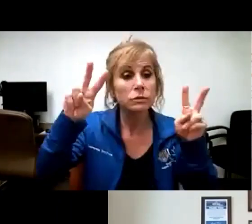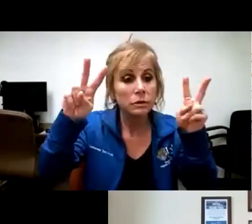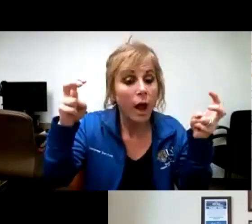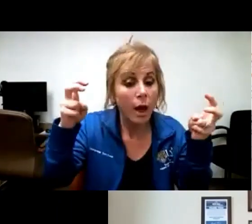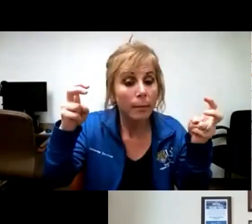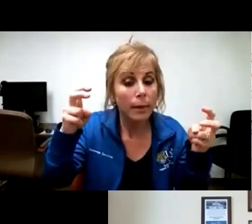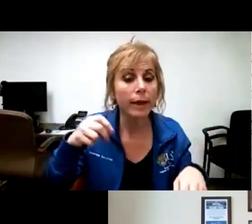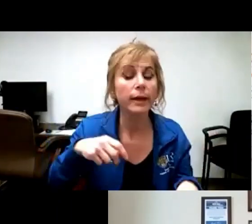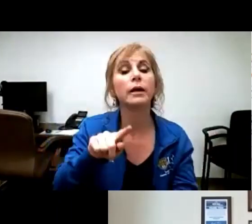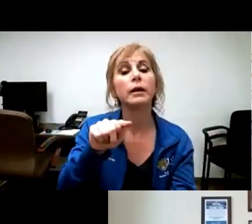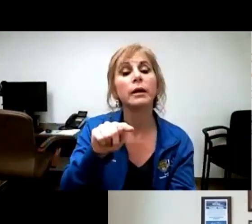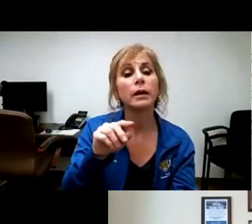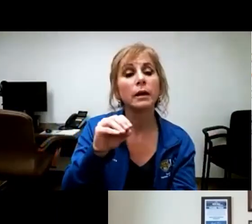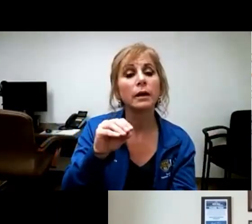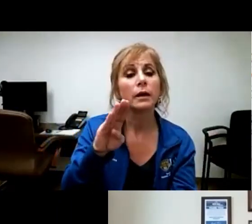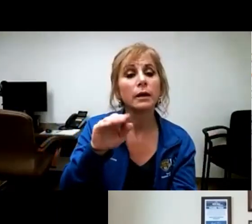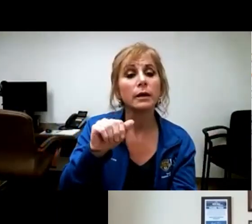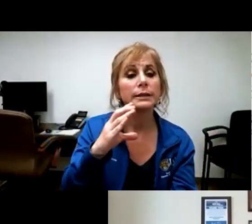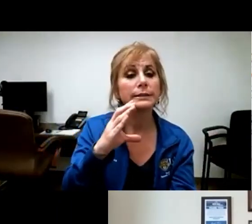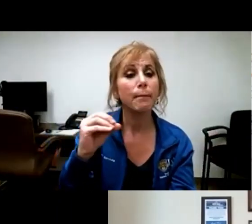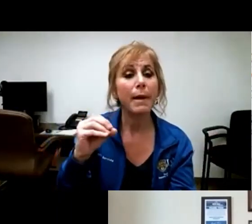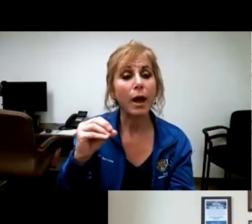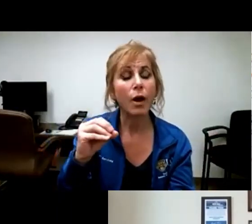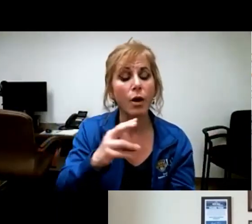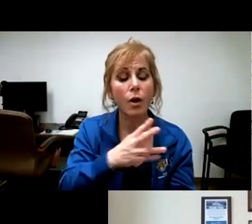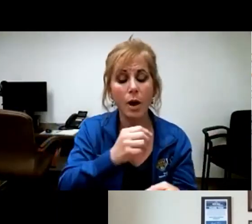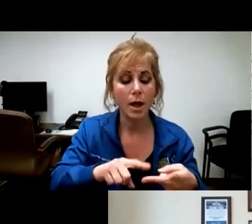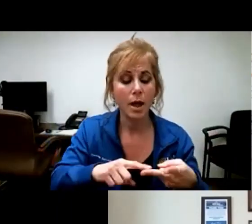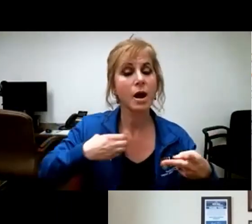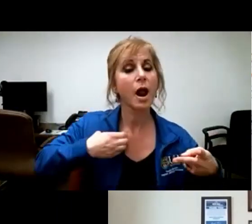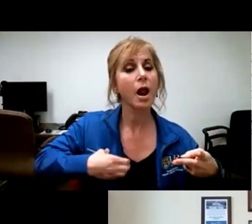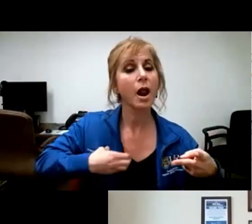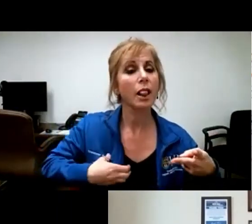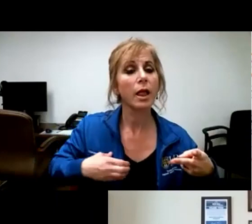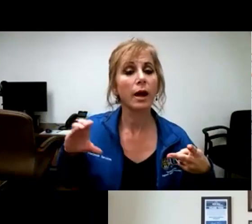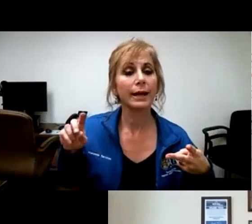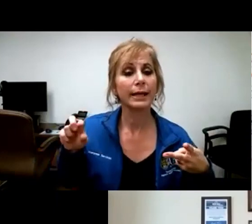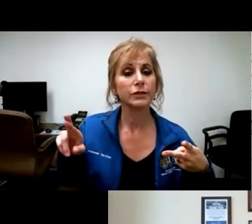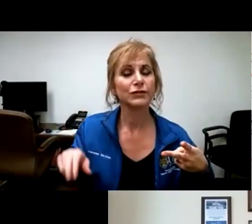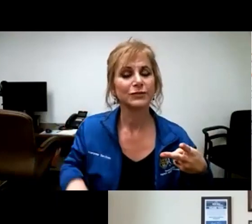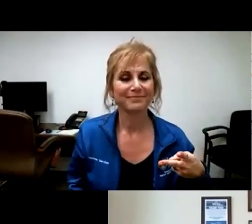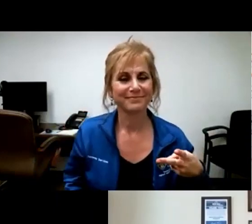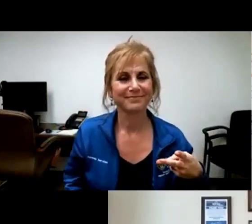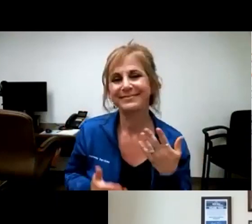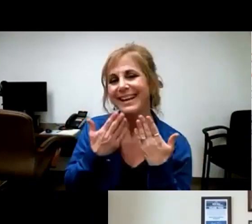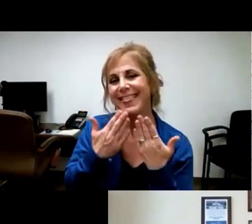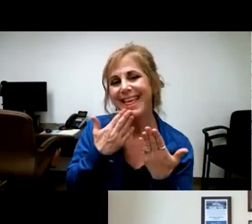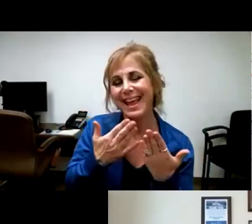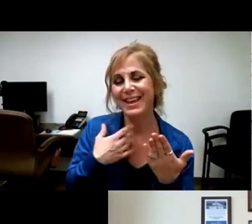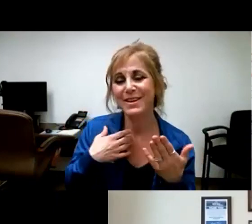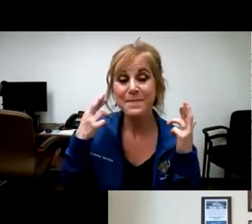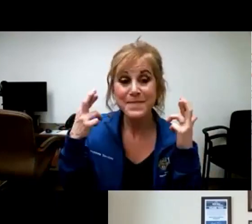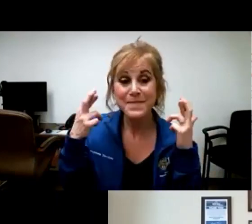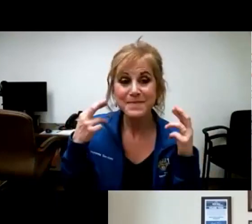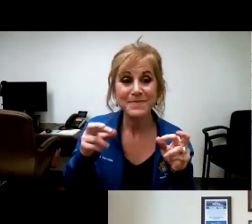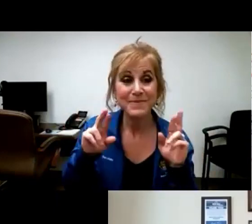and lung cancer. We hope to see you all there. Thank you very much, everybody. Thank you.